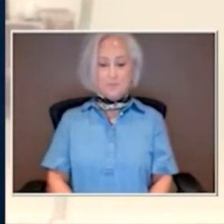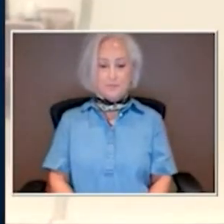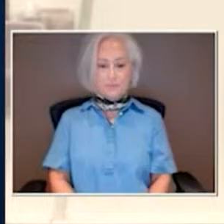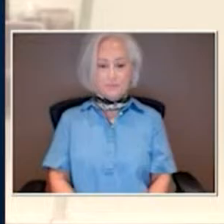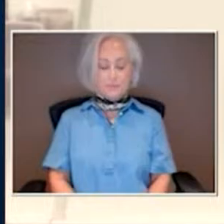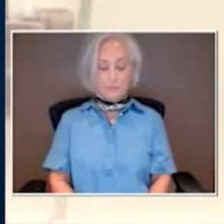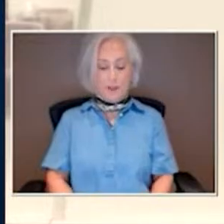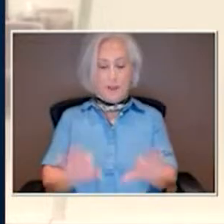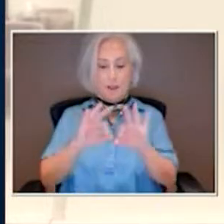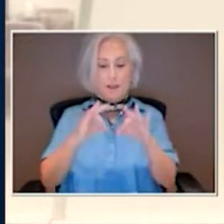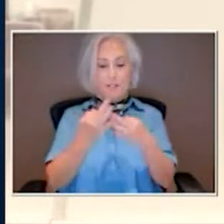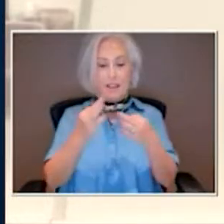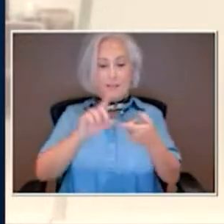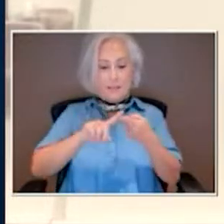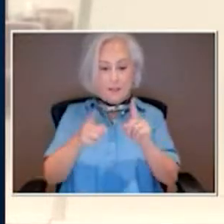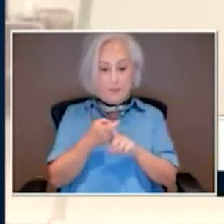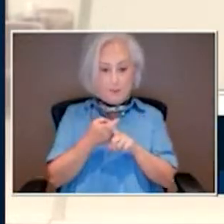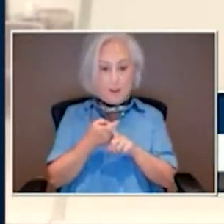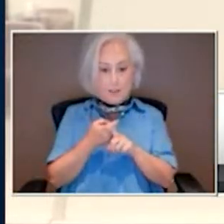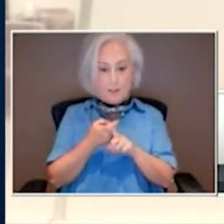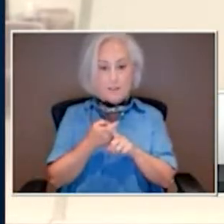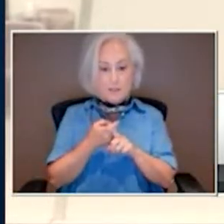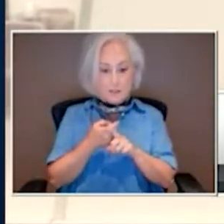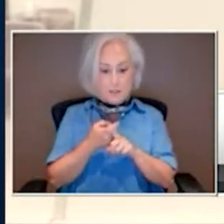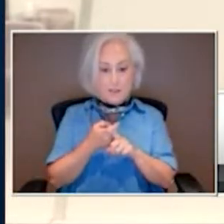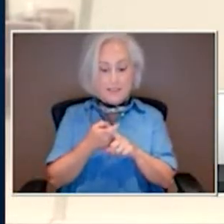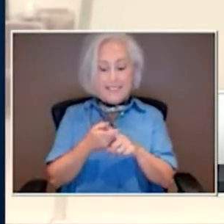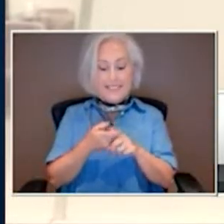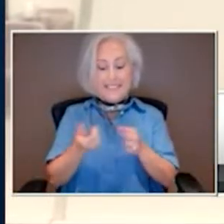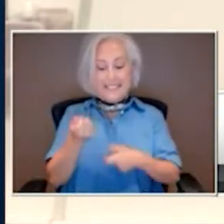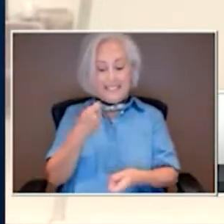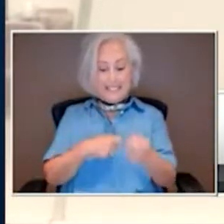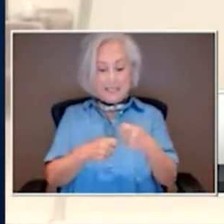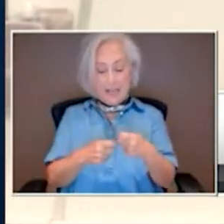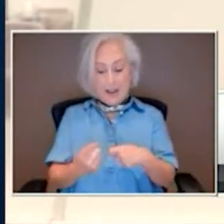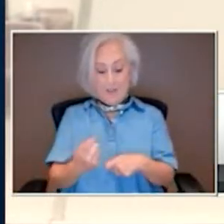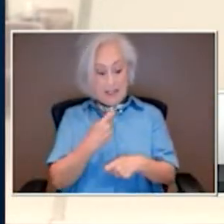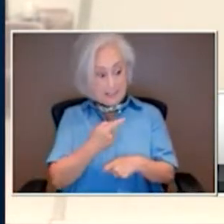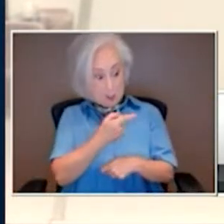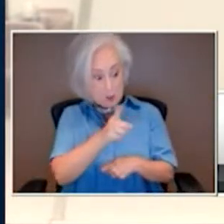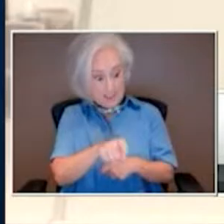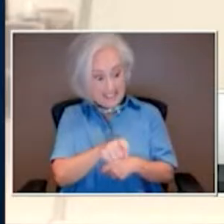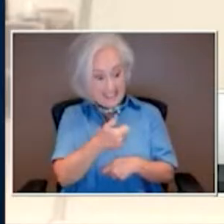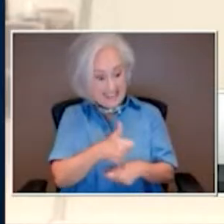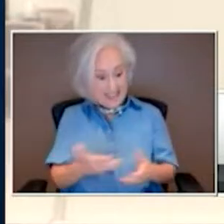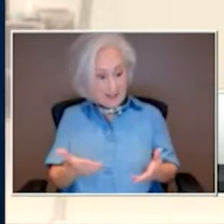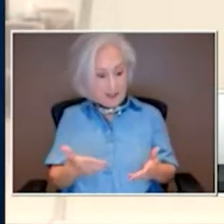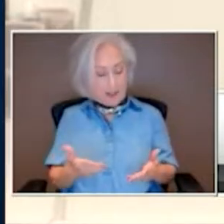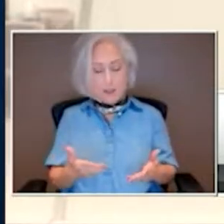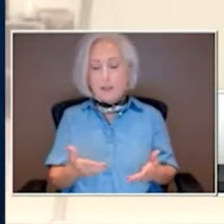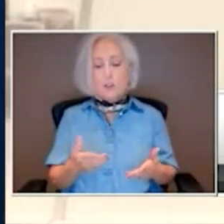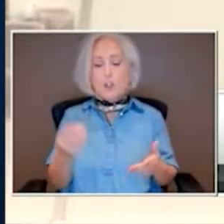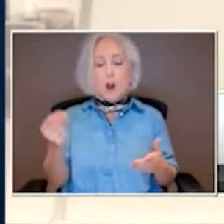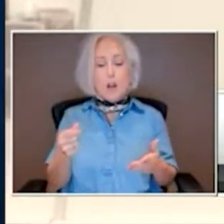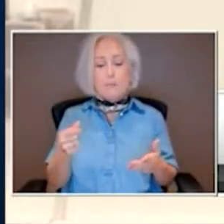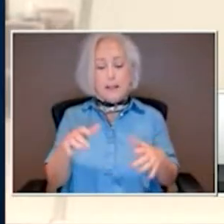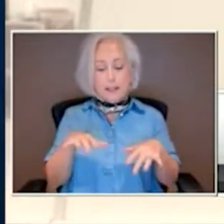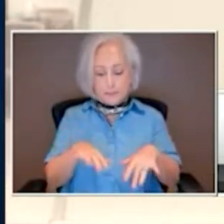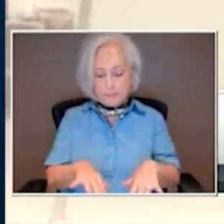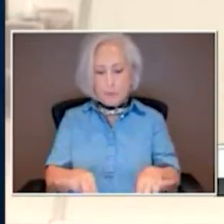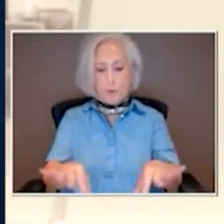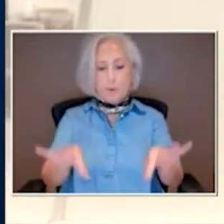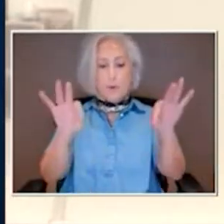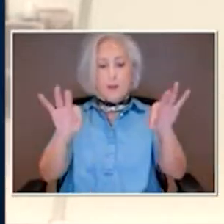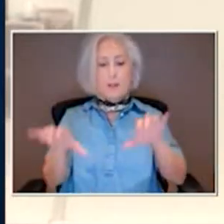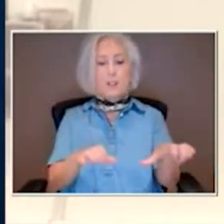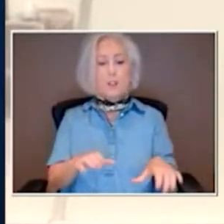Family and friends-wise, instead of just asking me if I needed anything, just jumping in and volunteering